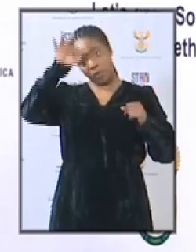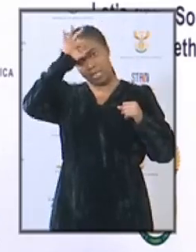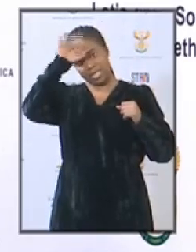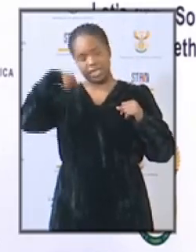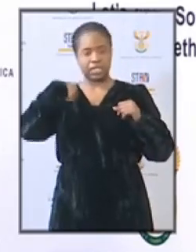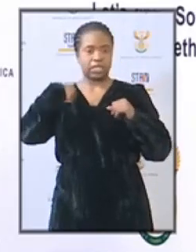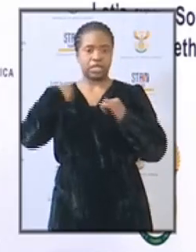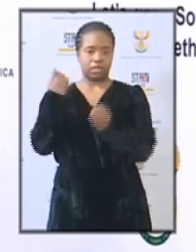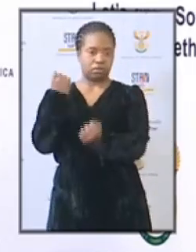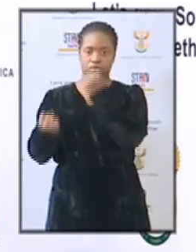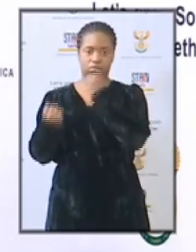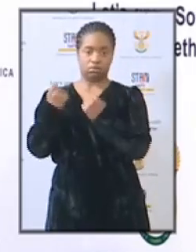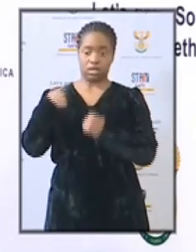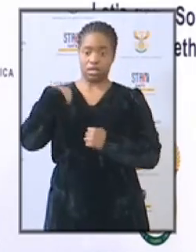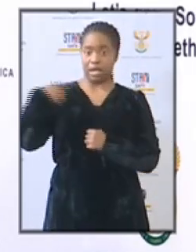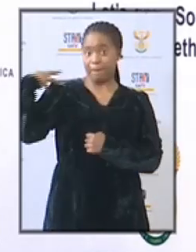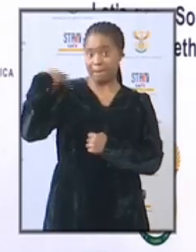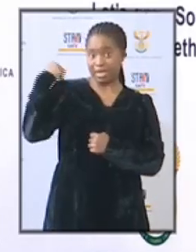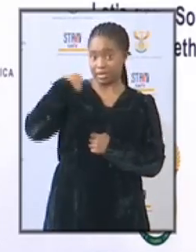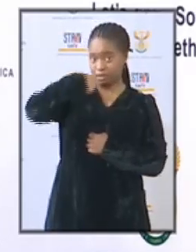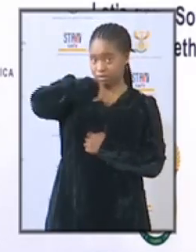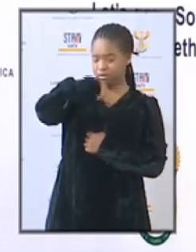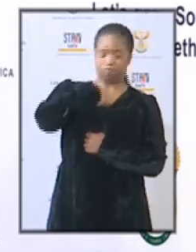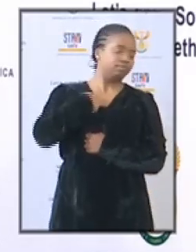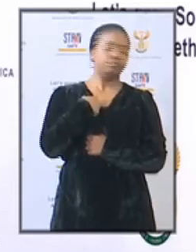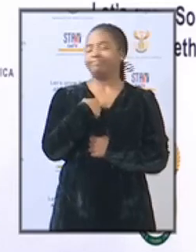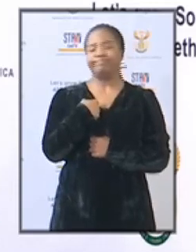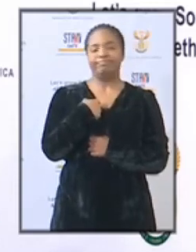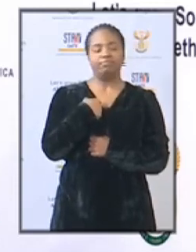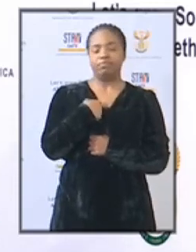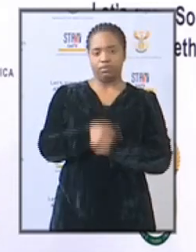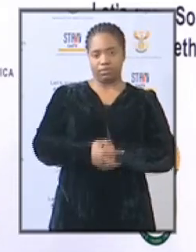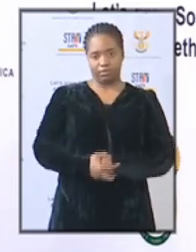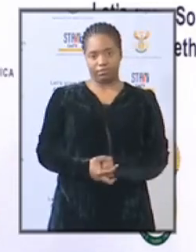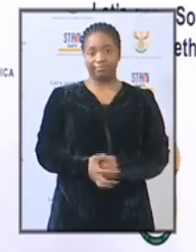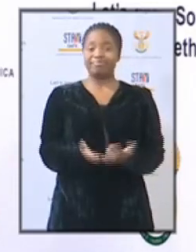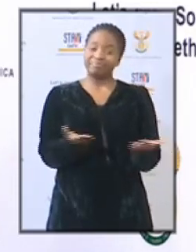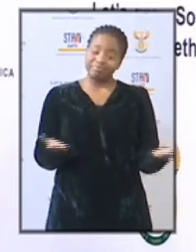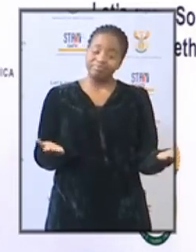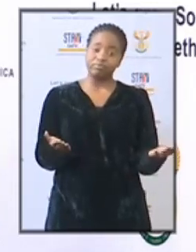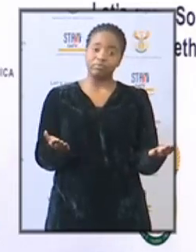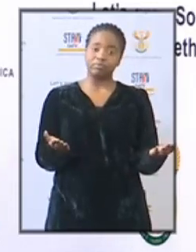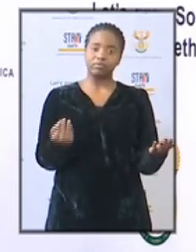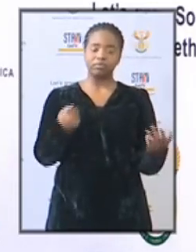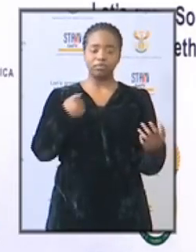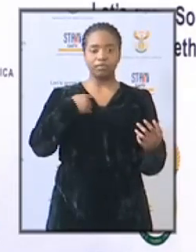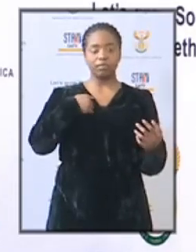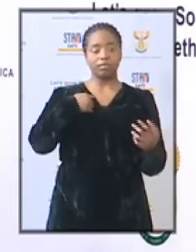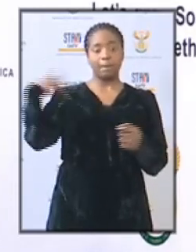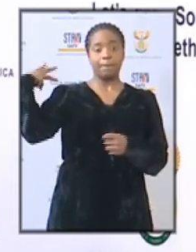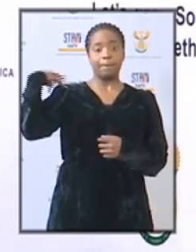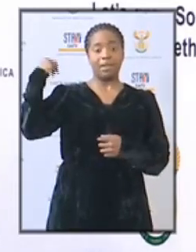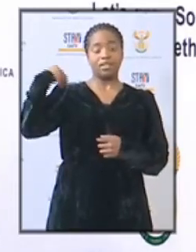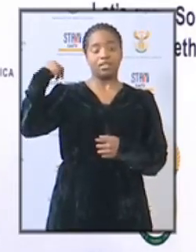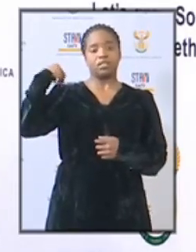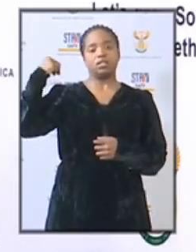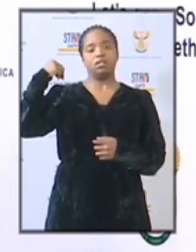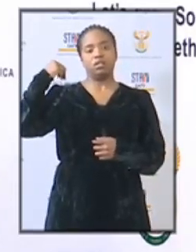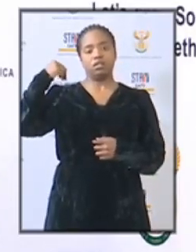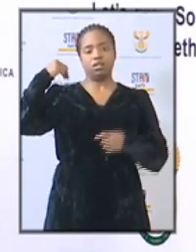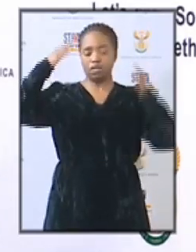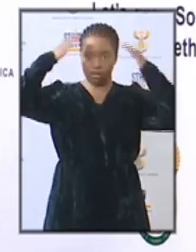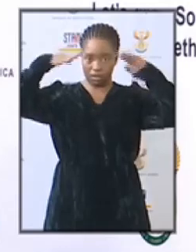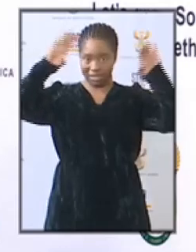longer the matter of the Minister of Tourism. So that's what Minister Pekicele will be talking. And we had